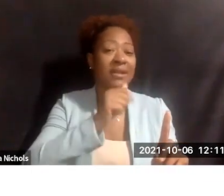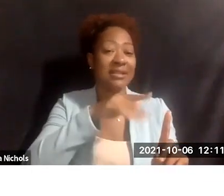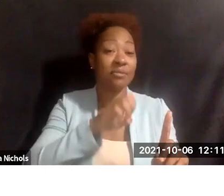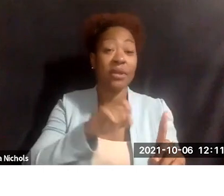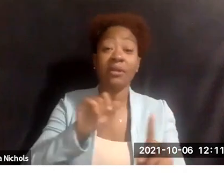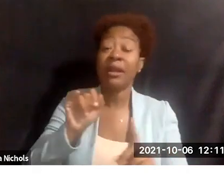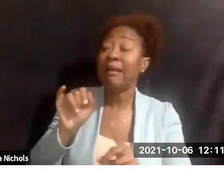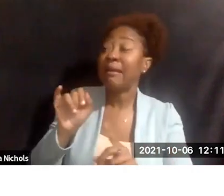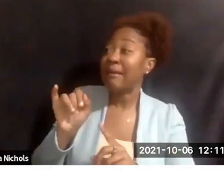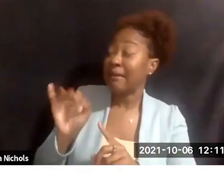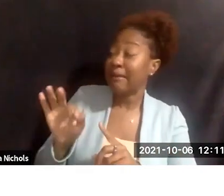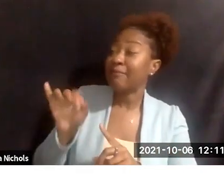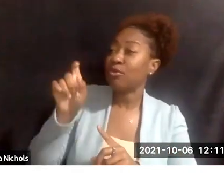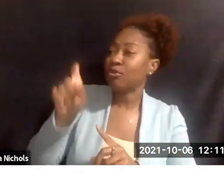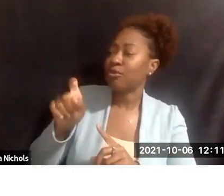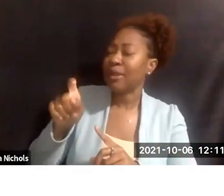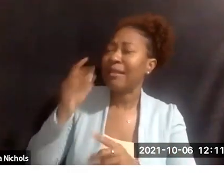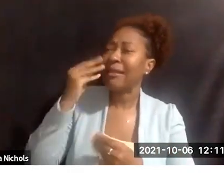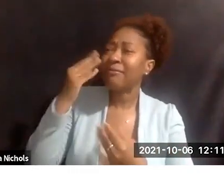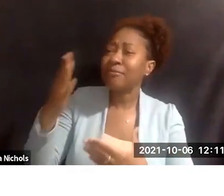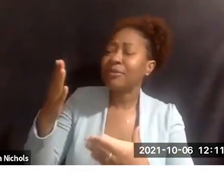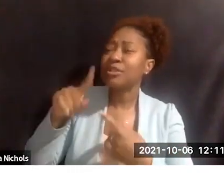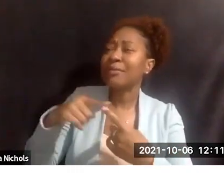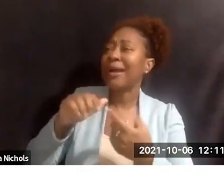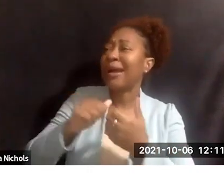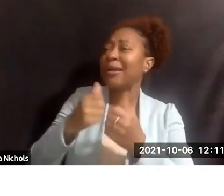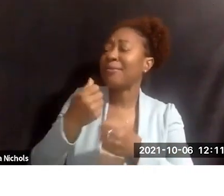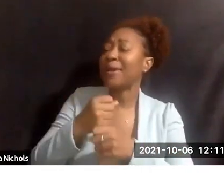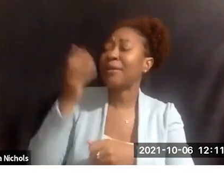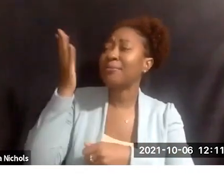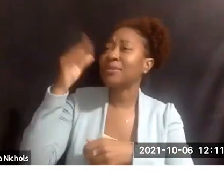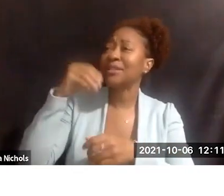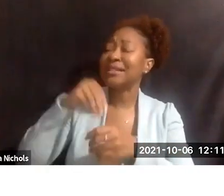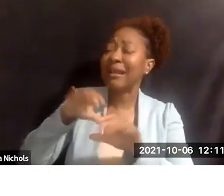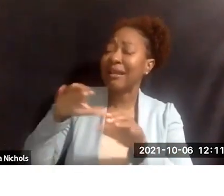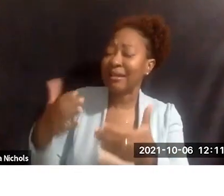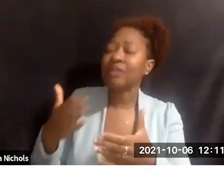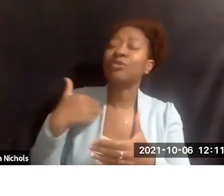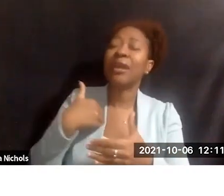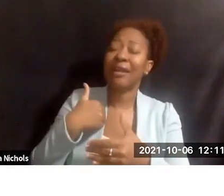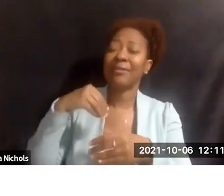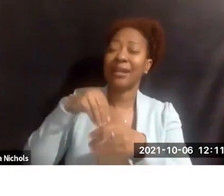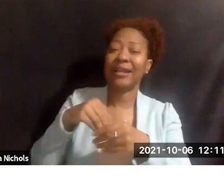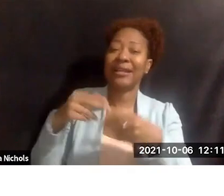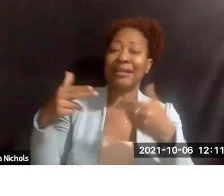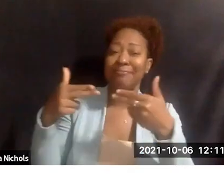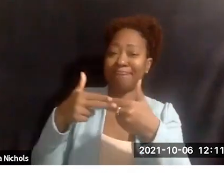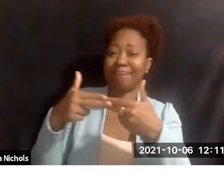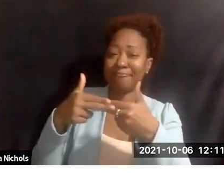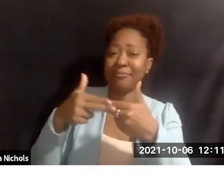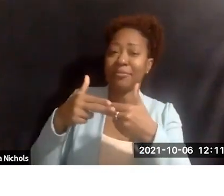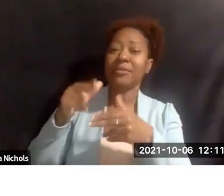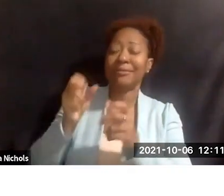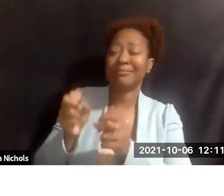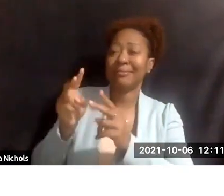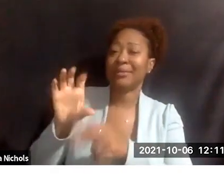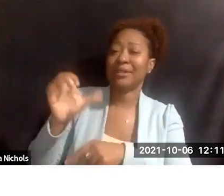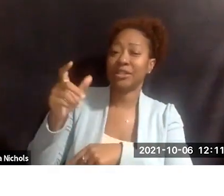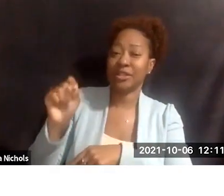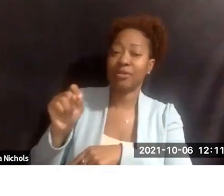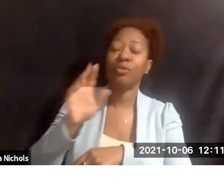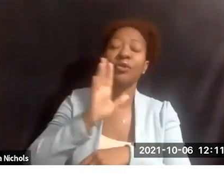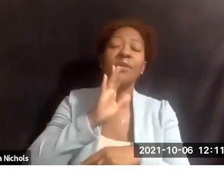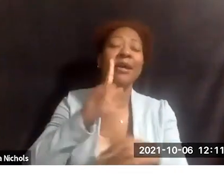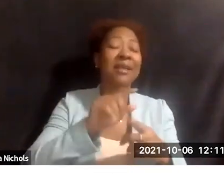make presentations in class more accessible. So we're thinking through more about the classroom space, and we'll start